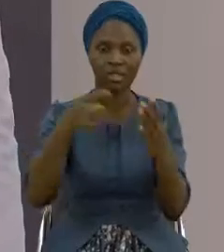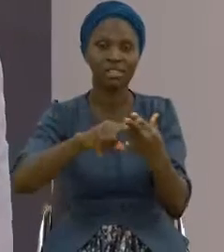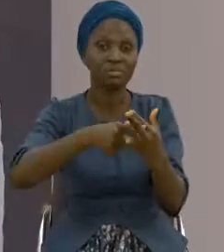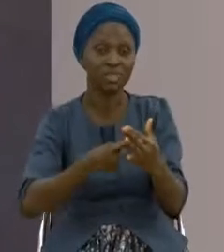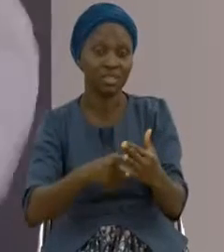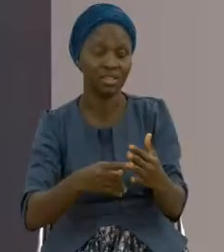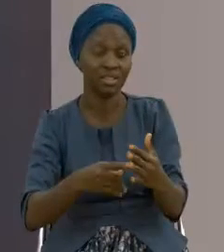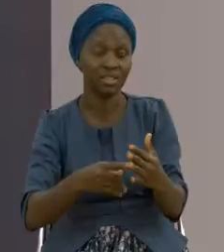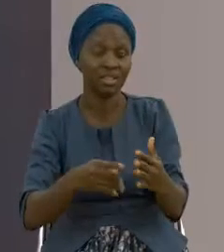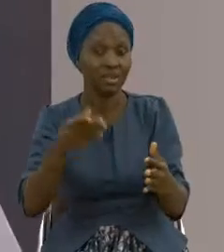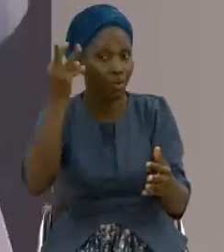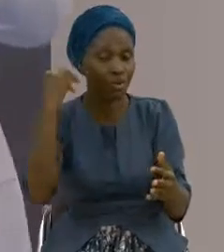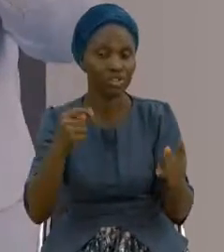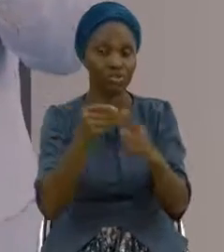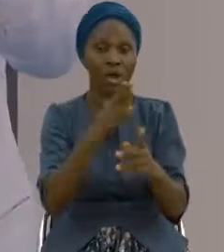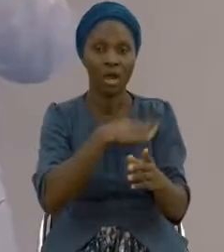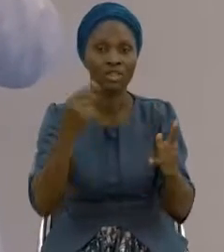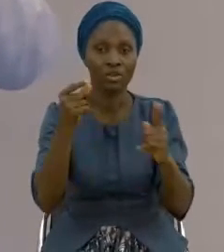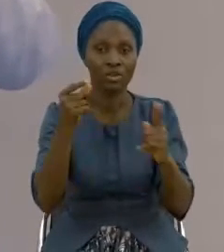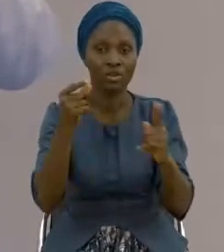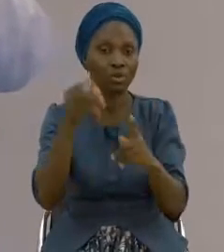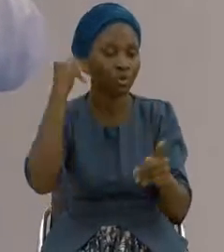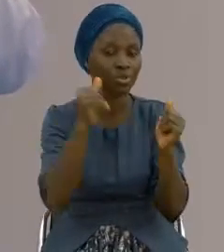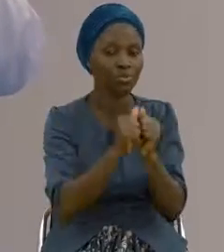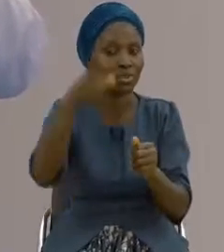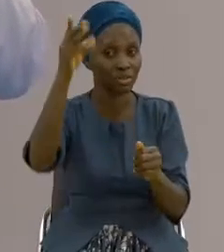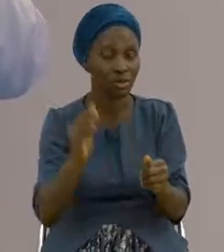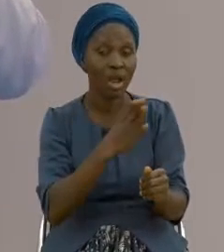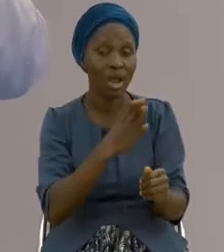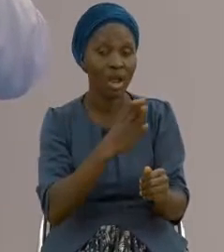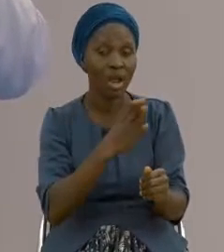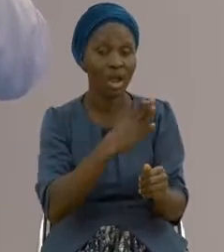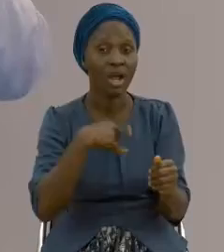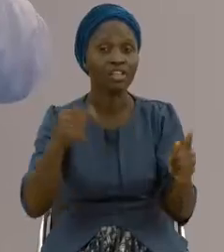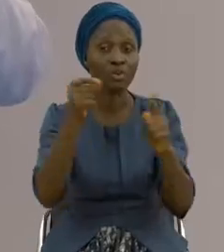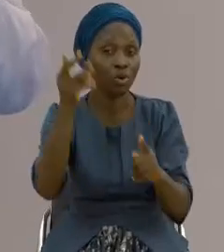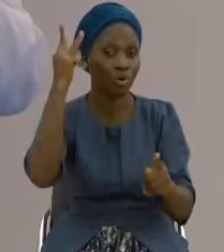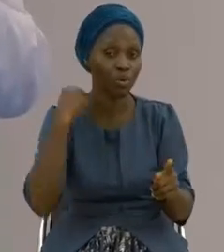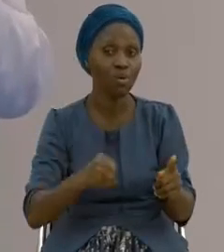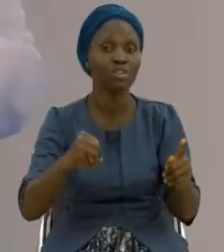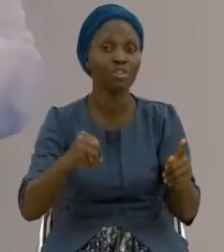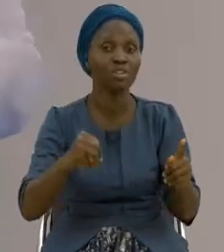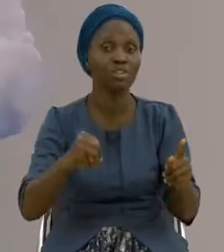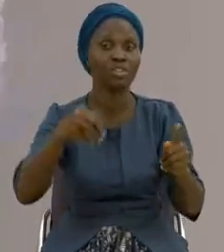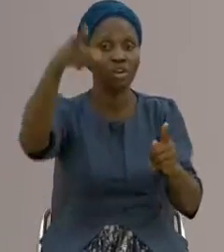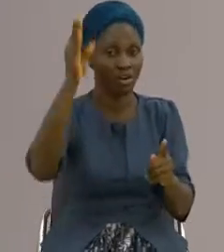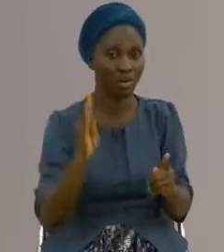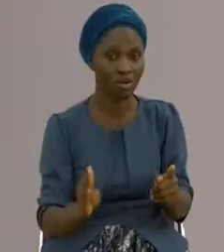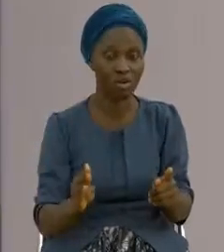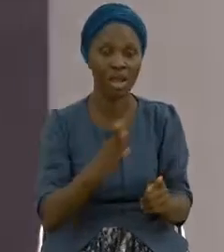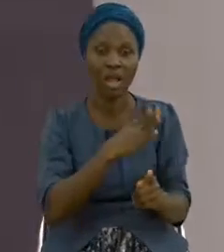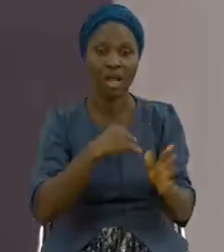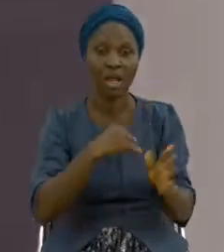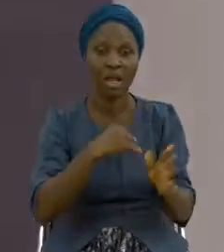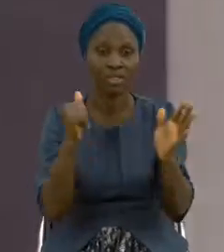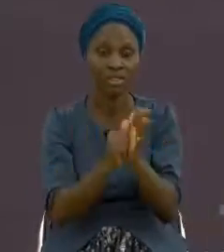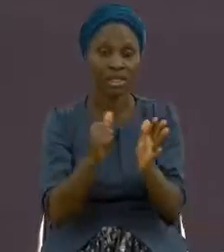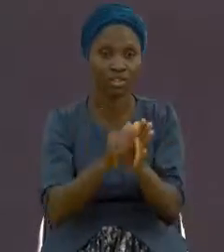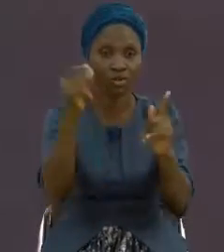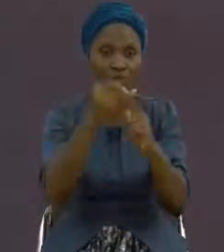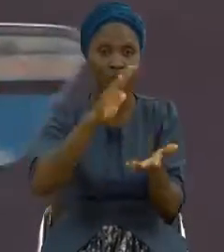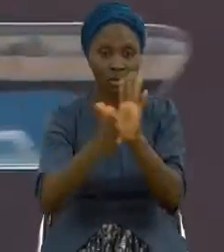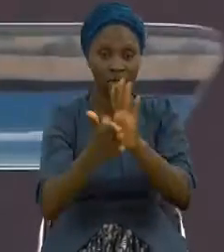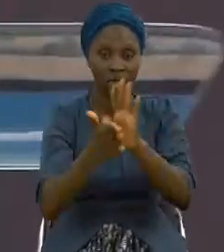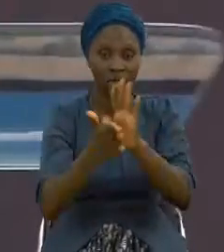word was God. And it is through that word became flesh and dwelt among us. And we beheld